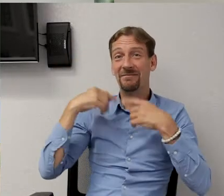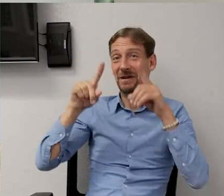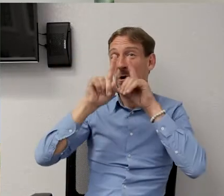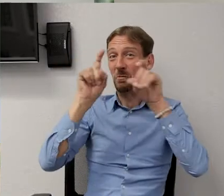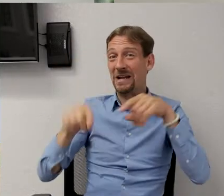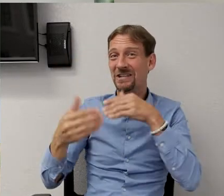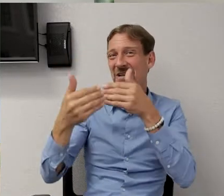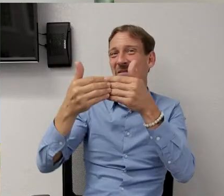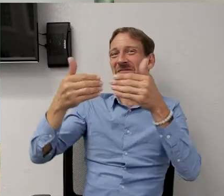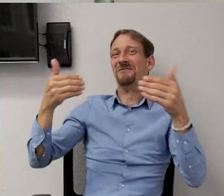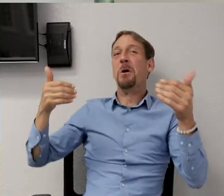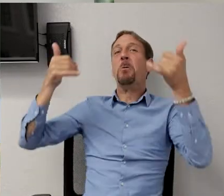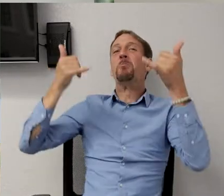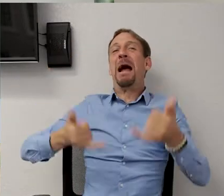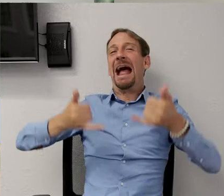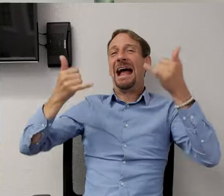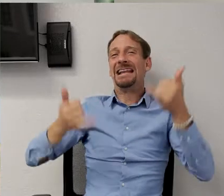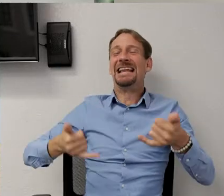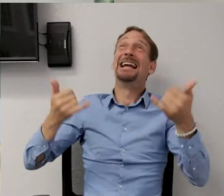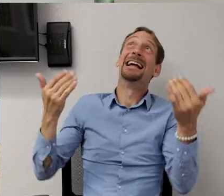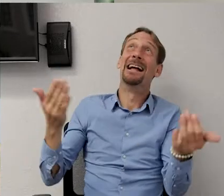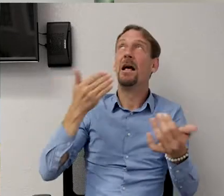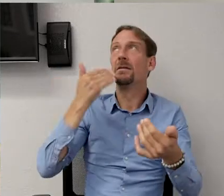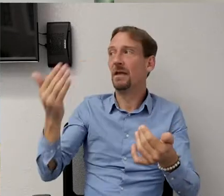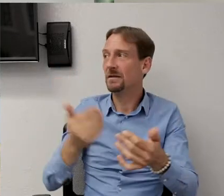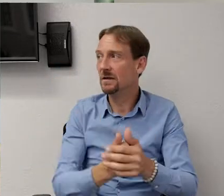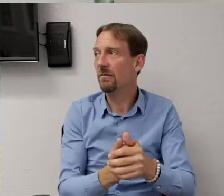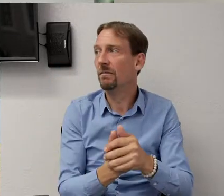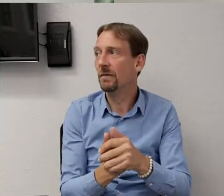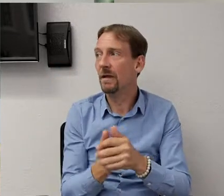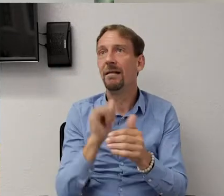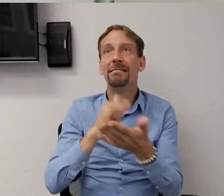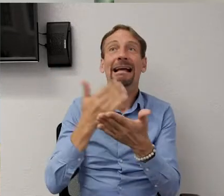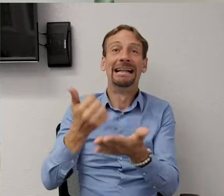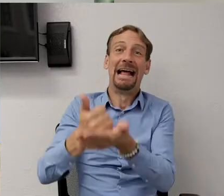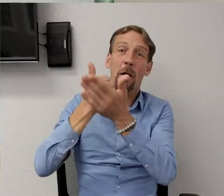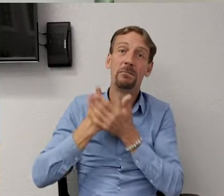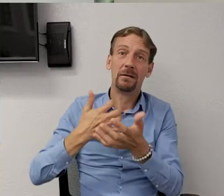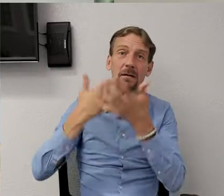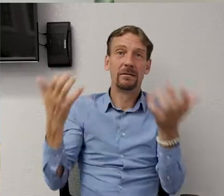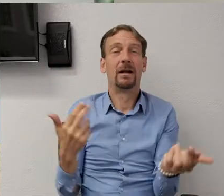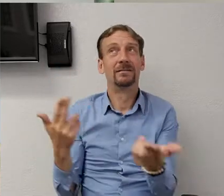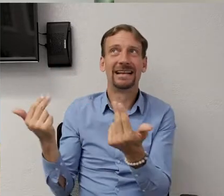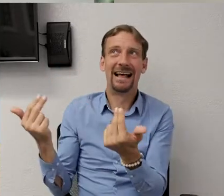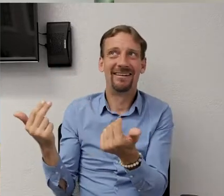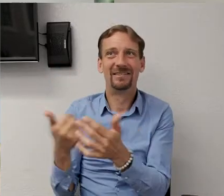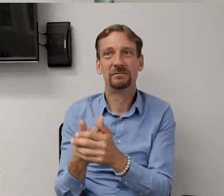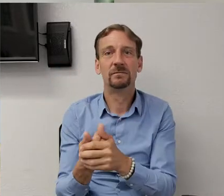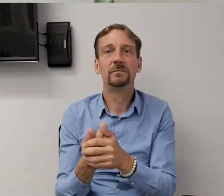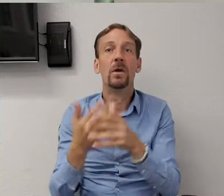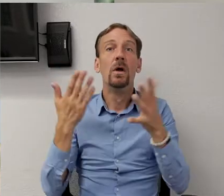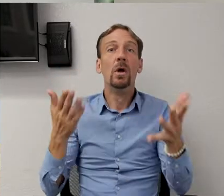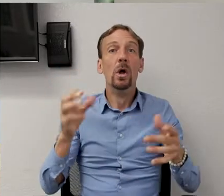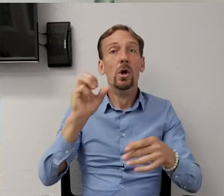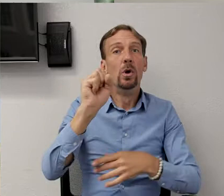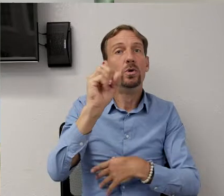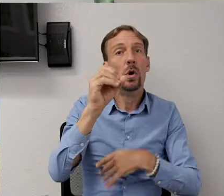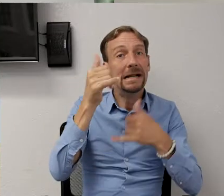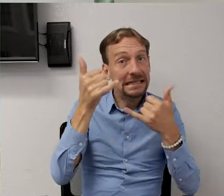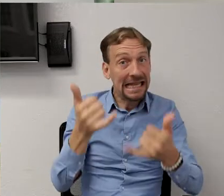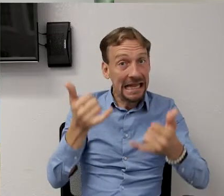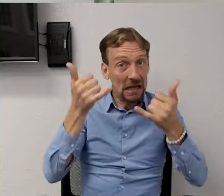that was right now. Yeah, right now, right, Gary. Now. That's yeah, that's very helpful. Okay, so right